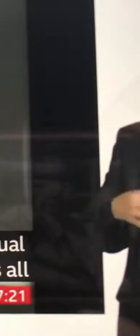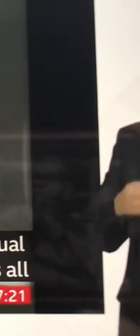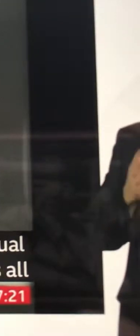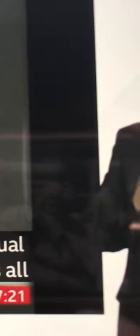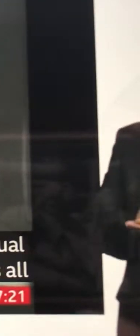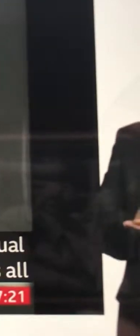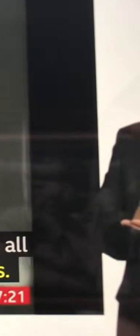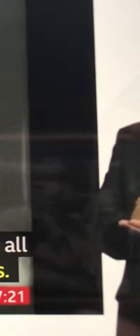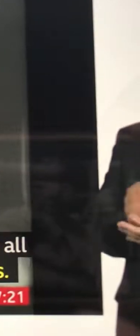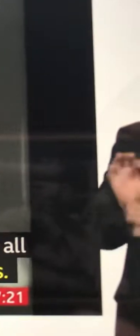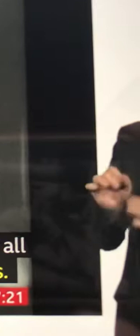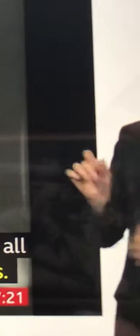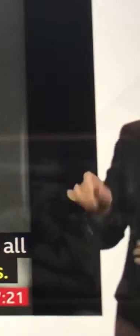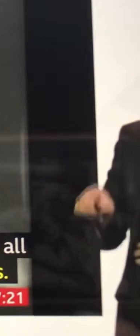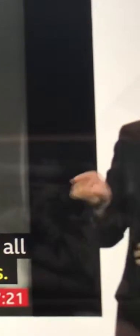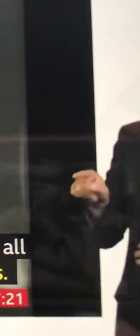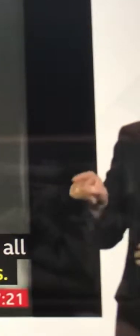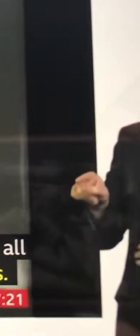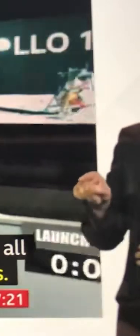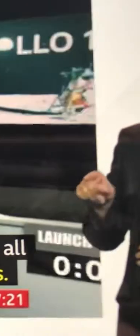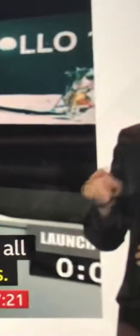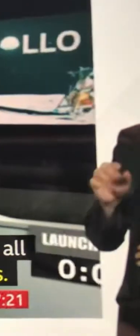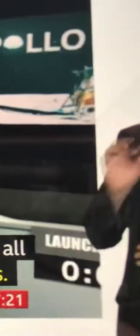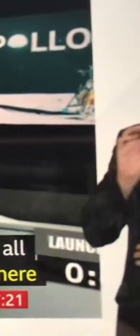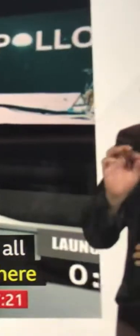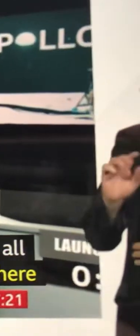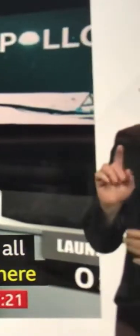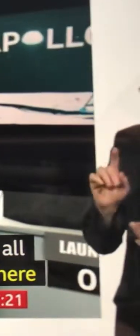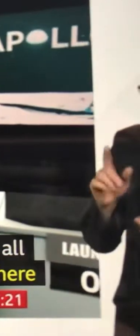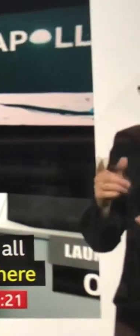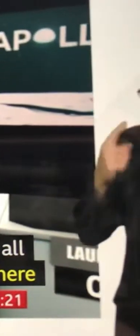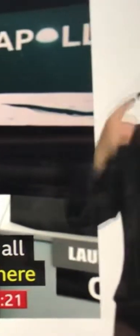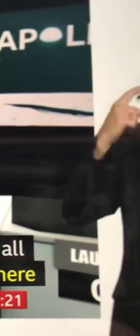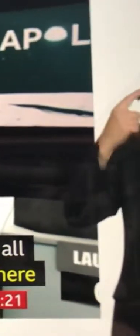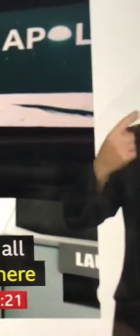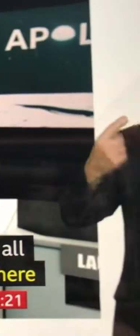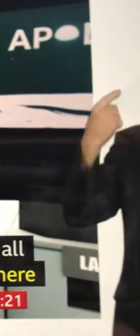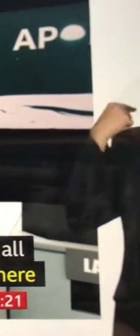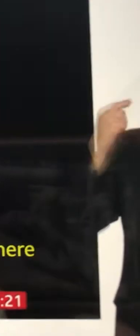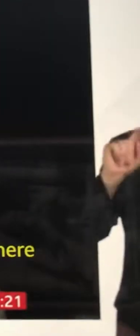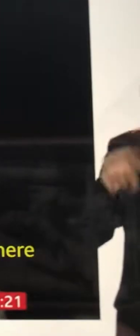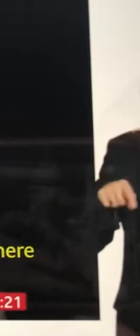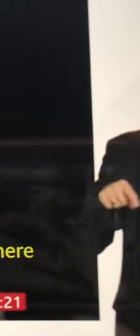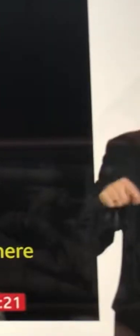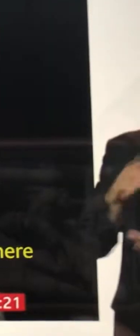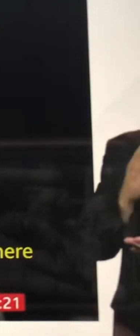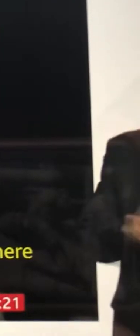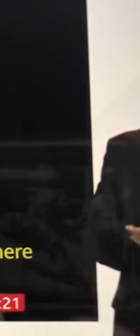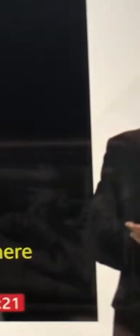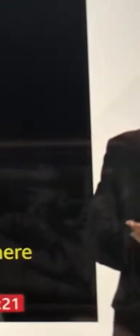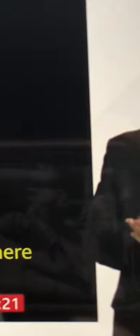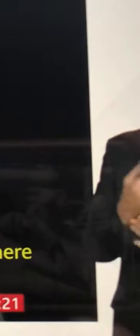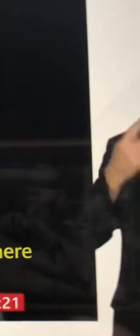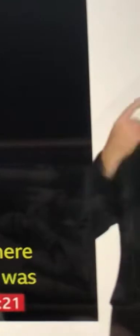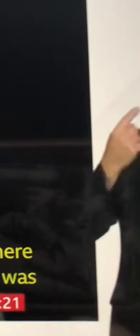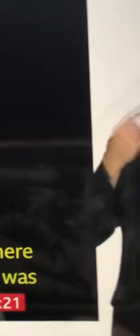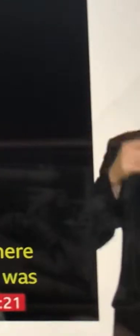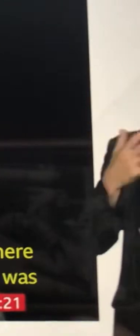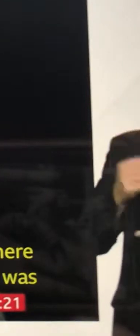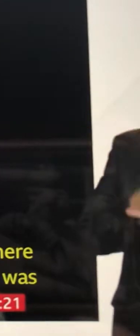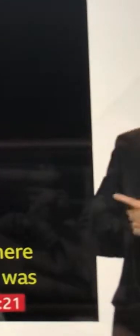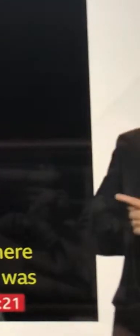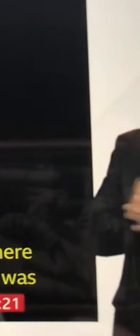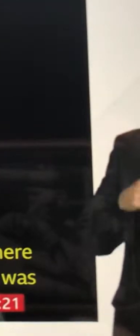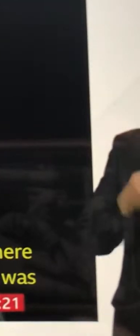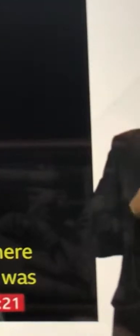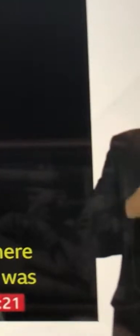is quite tense because it was something you got one go at. If you got it wrong, you got it completely wrong. Just now, Mission Control asked them why the